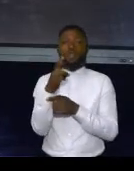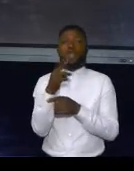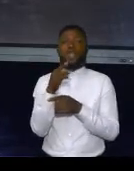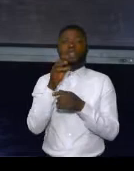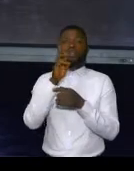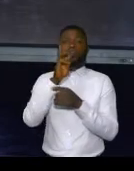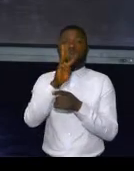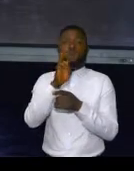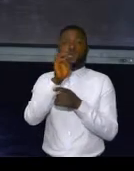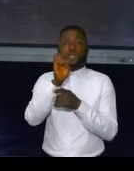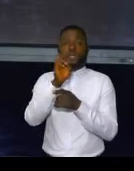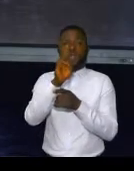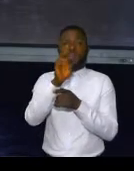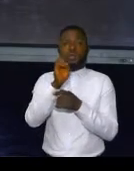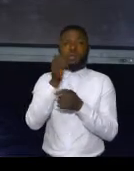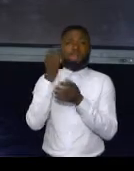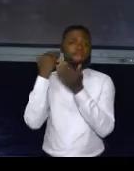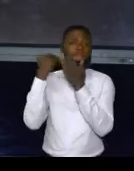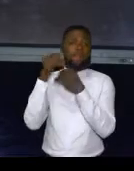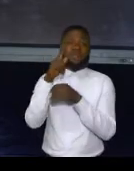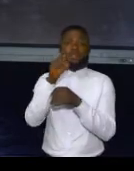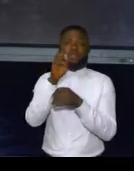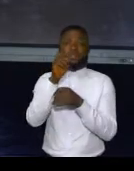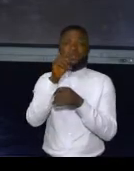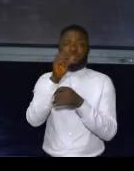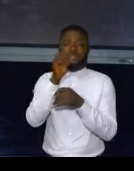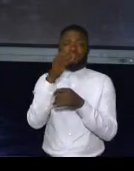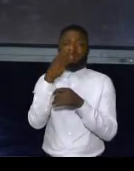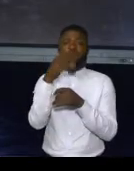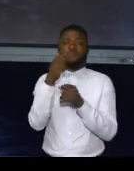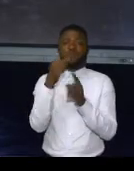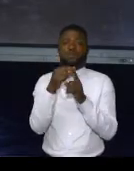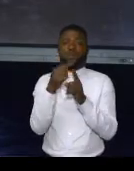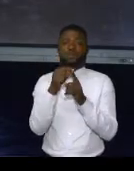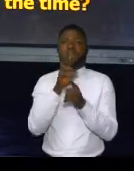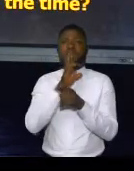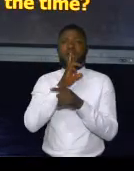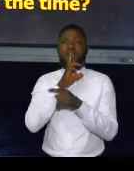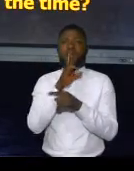Where? W-E-R-E is the past tense of the word are.